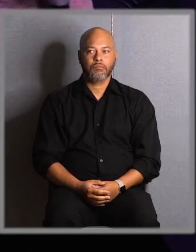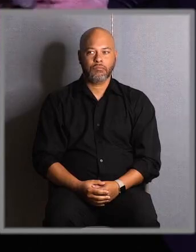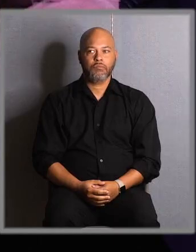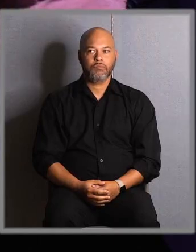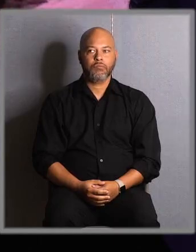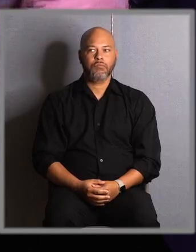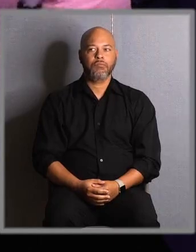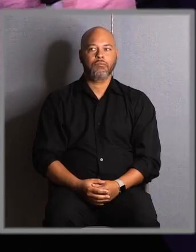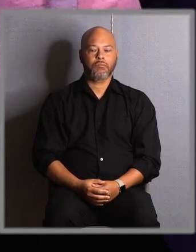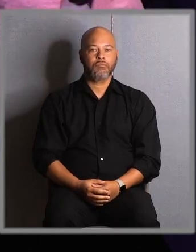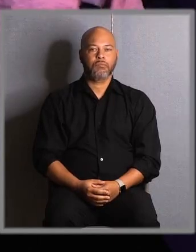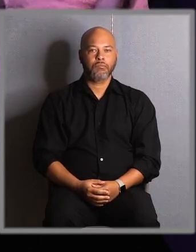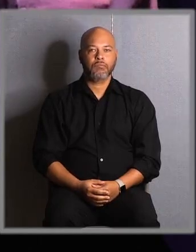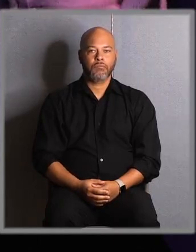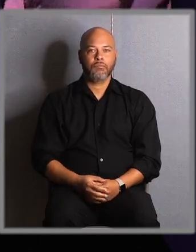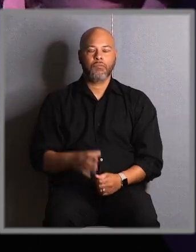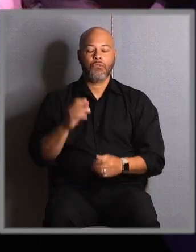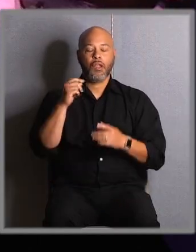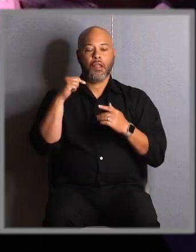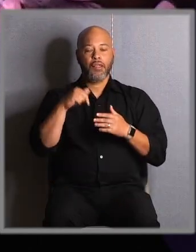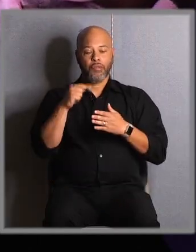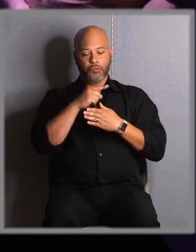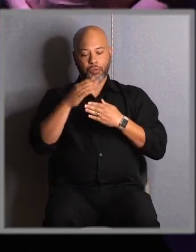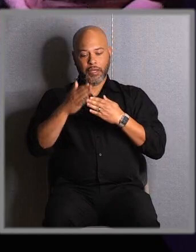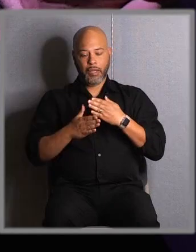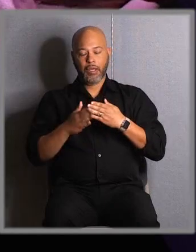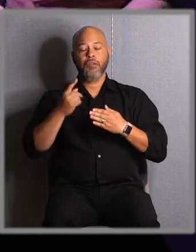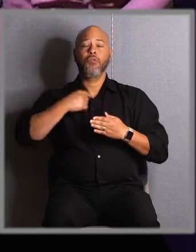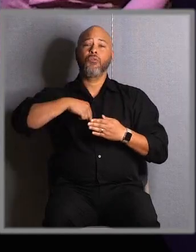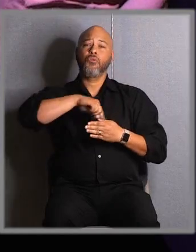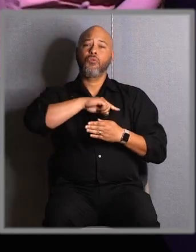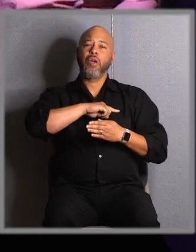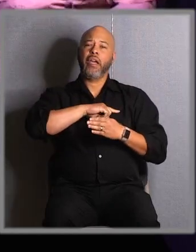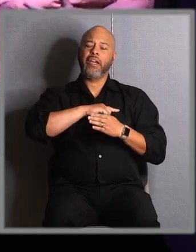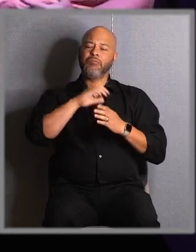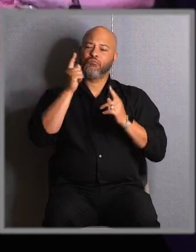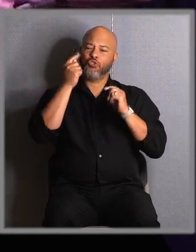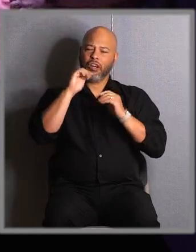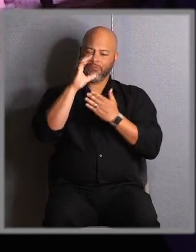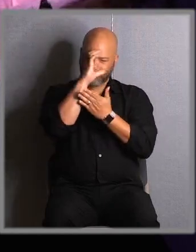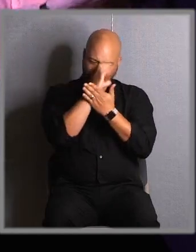So this weekend, we are seeking